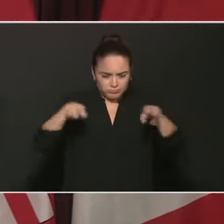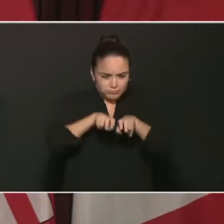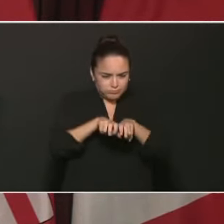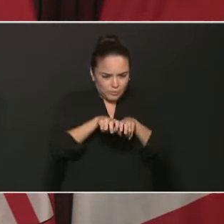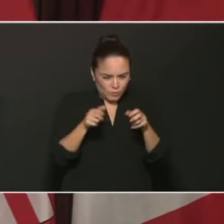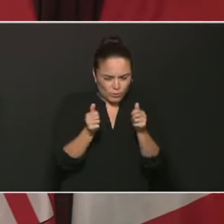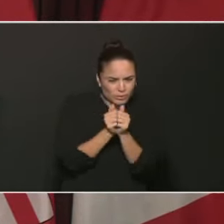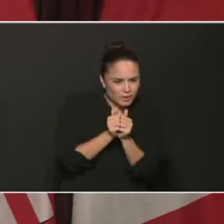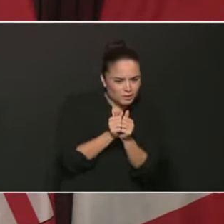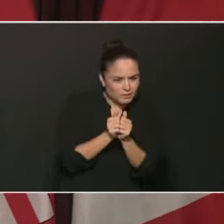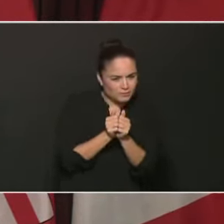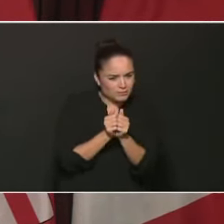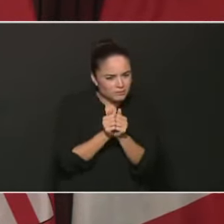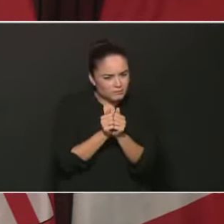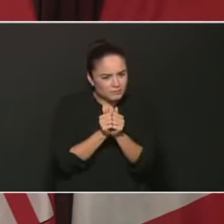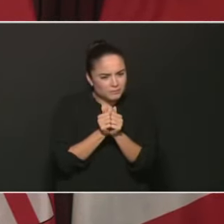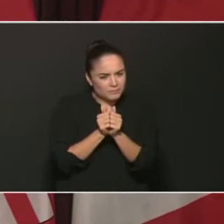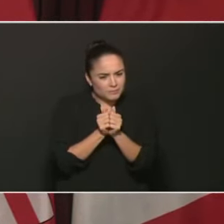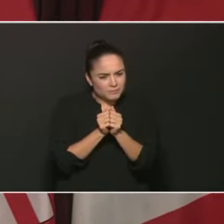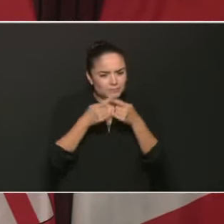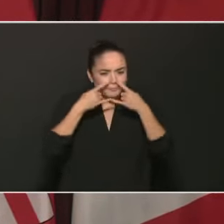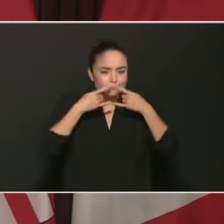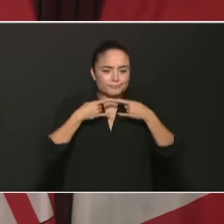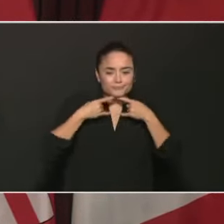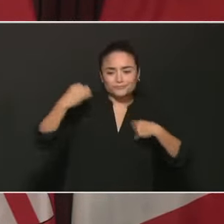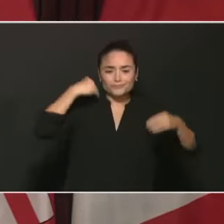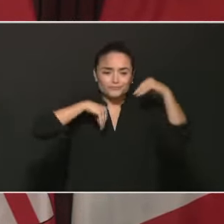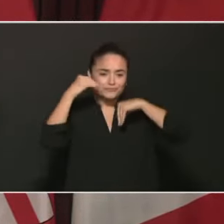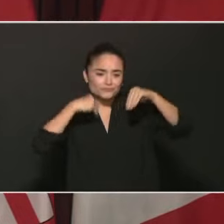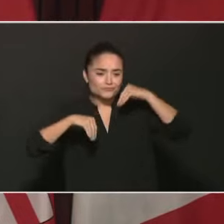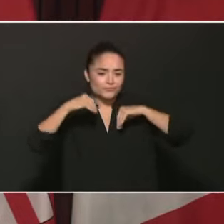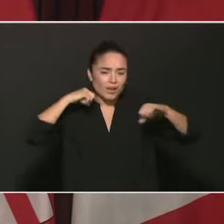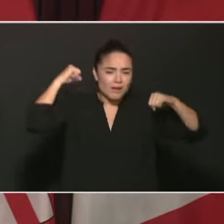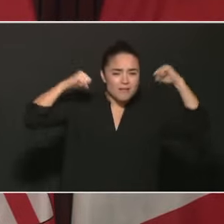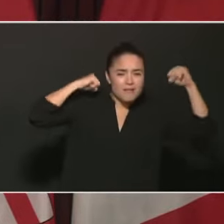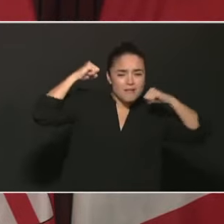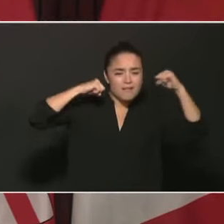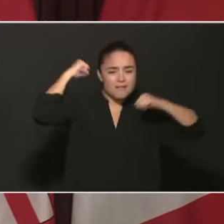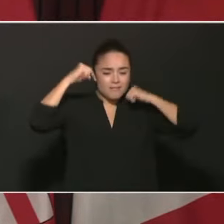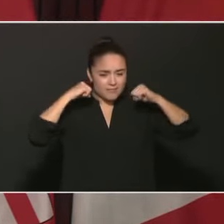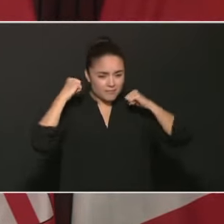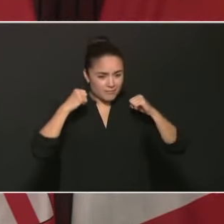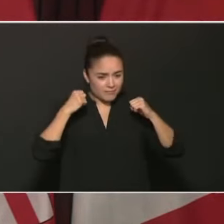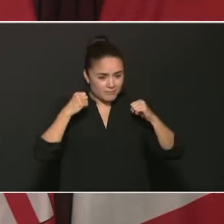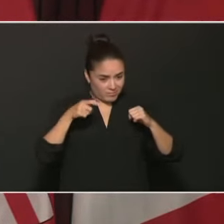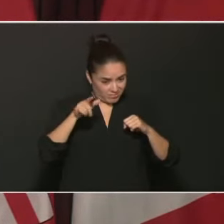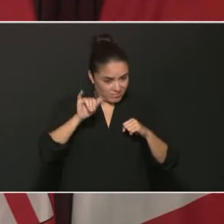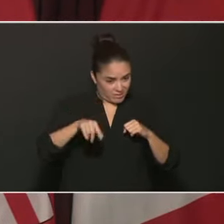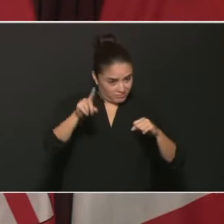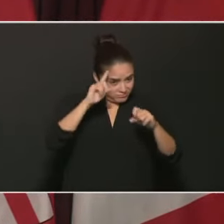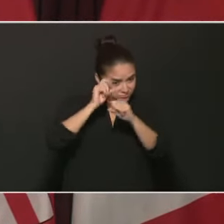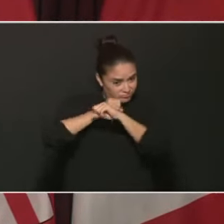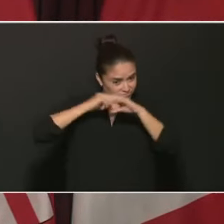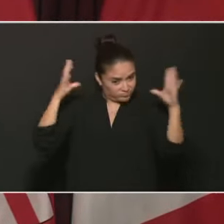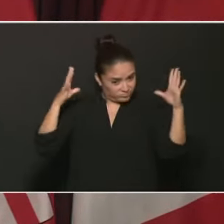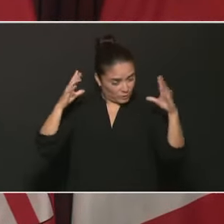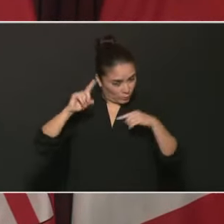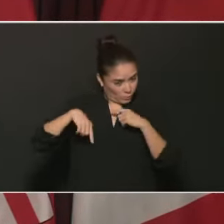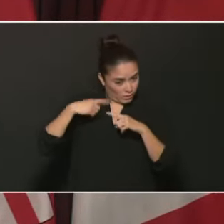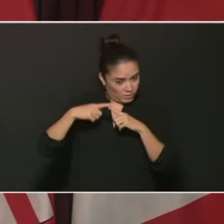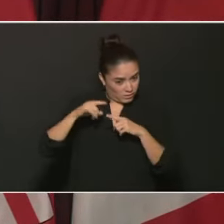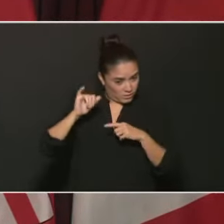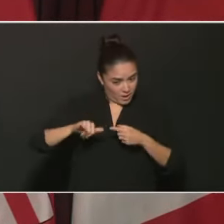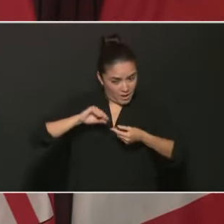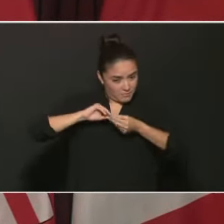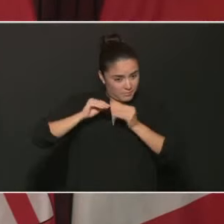Is that what you imagined, Dr. Moore, when you approved the lifting of all capacity limits for the Leafs game? So it's important people